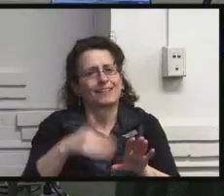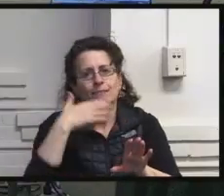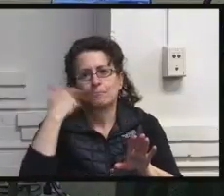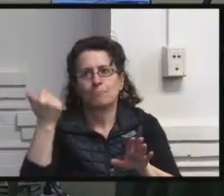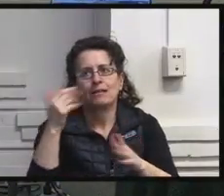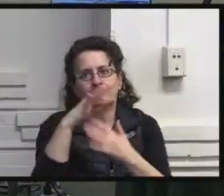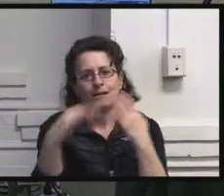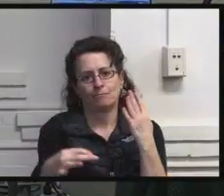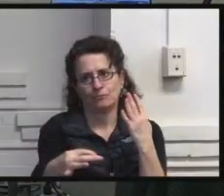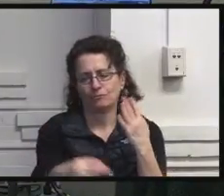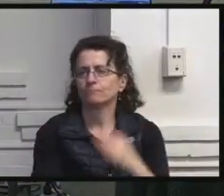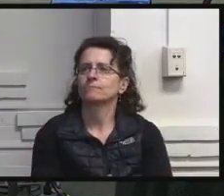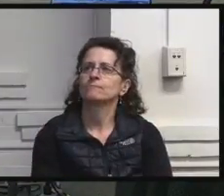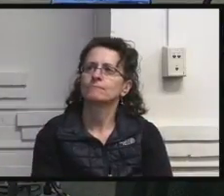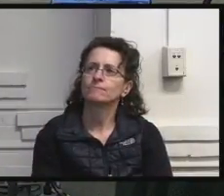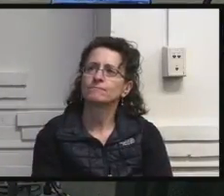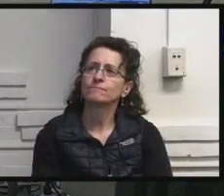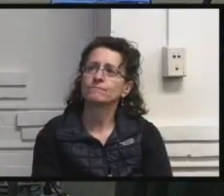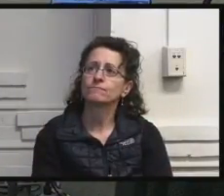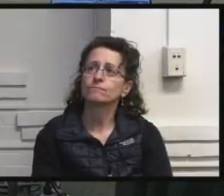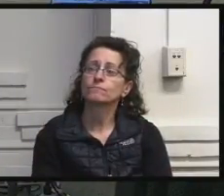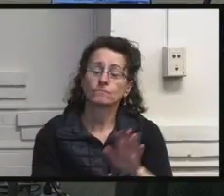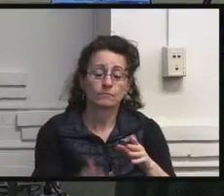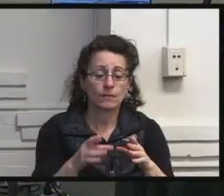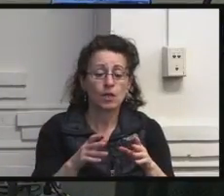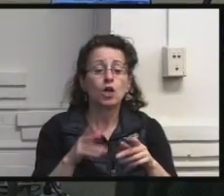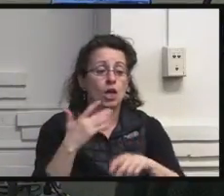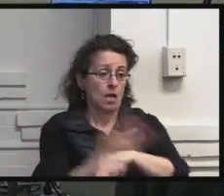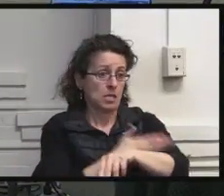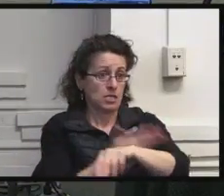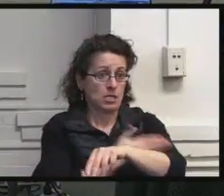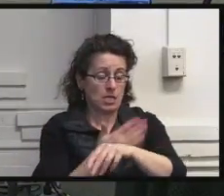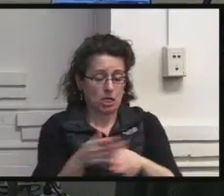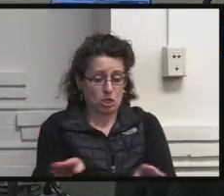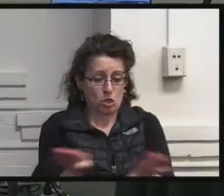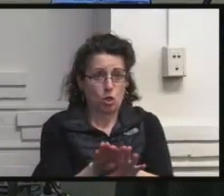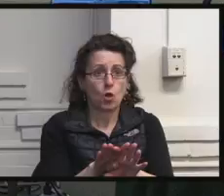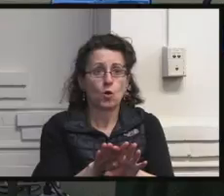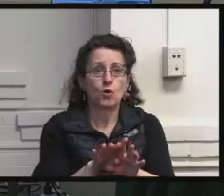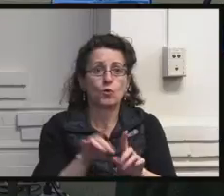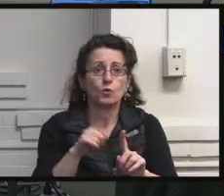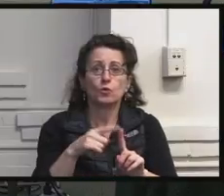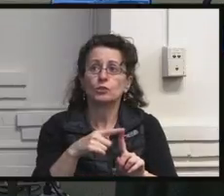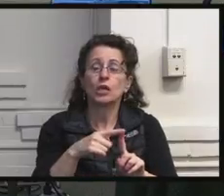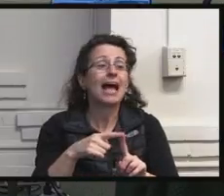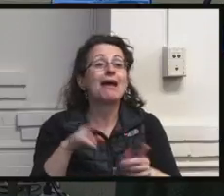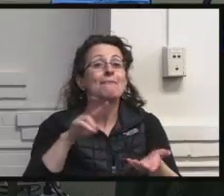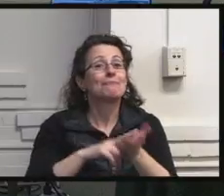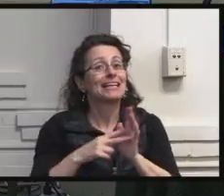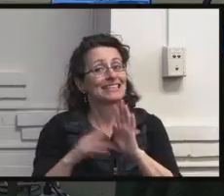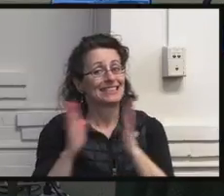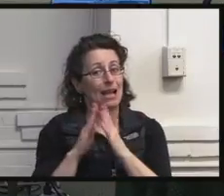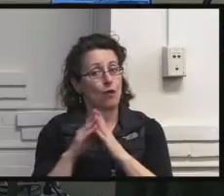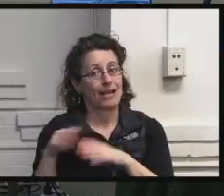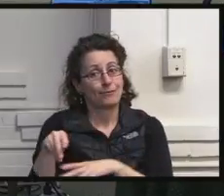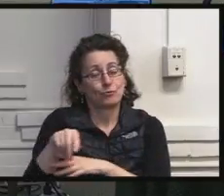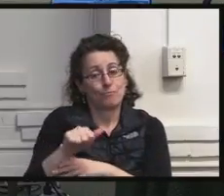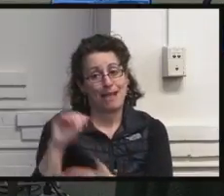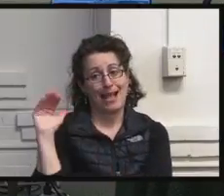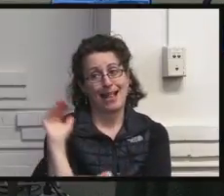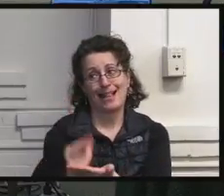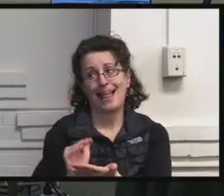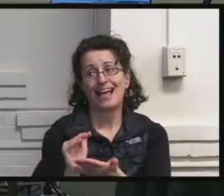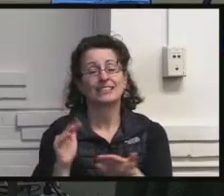And actually, if we go back here. And by closing the bridge to traffic during construction, the local share is reduced by 50%, so the town doesn't have to cough up as